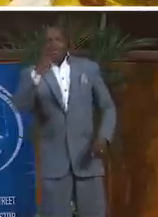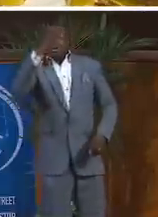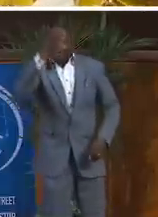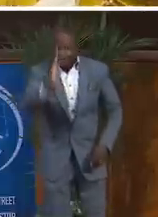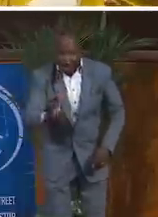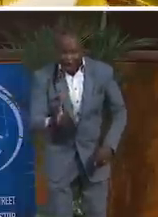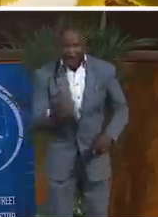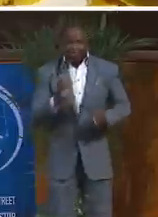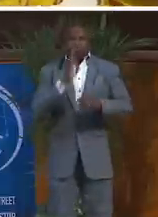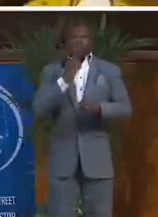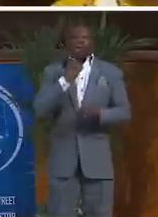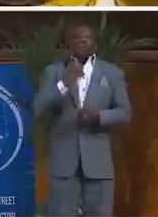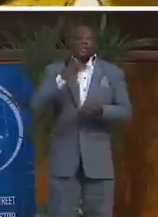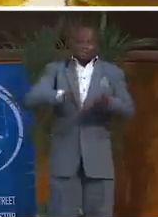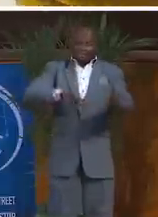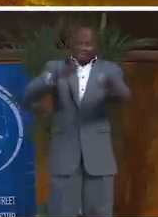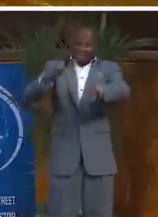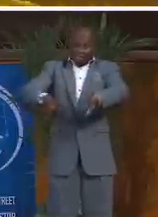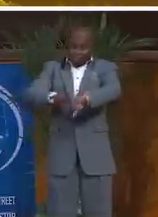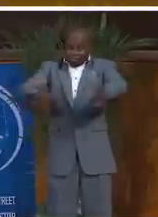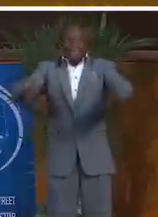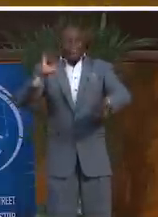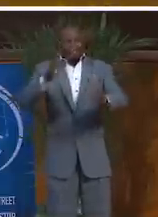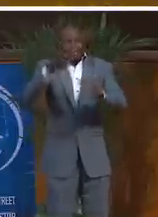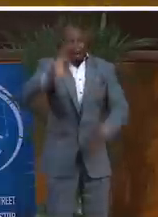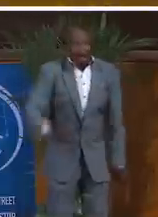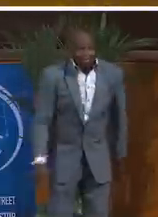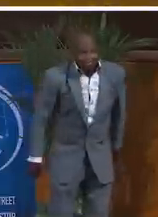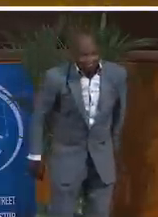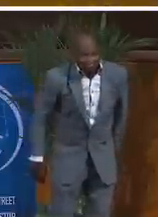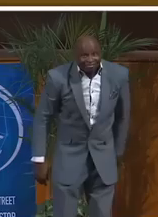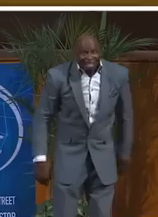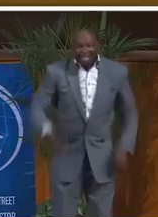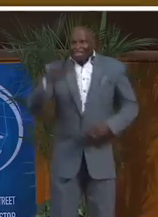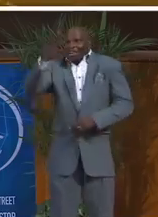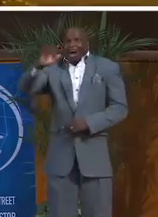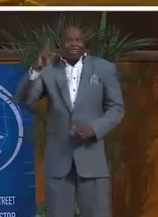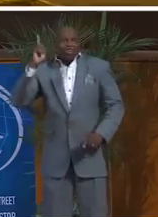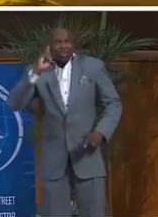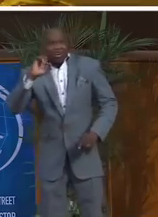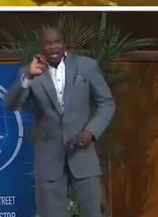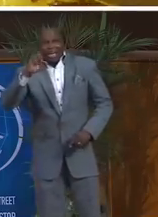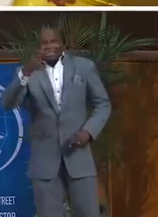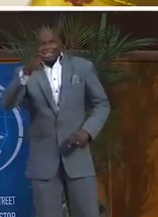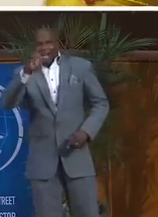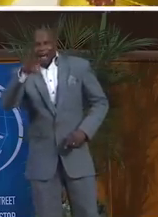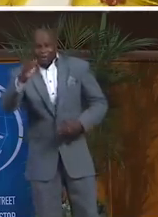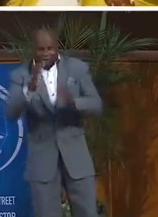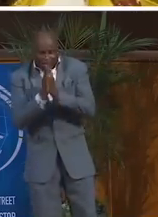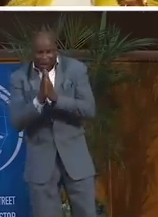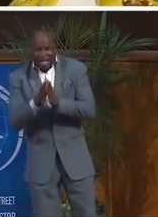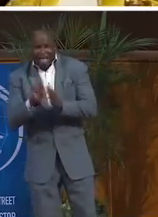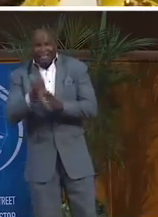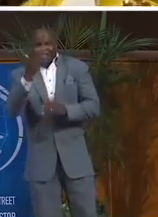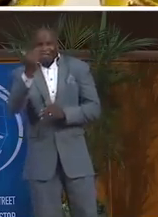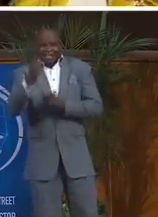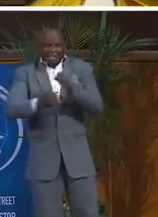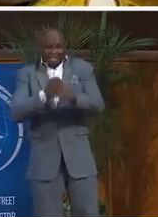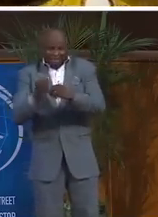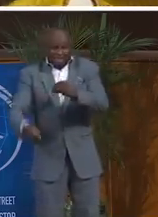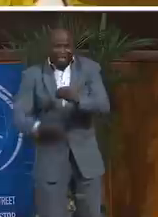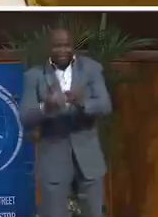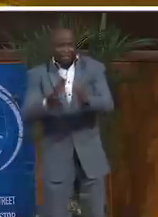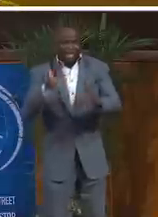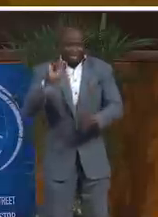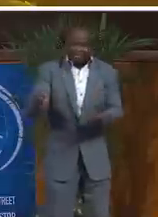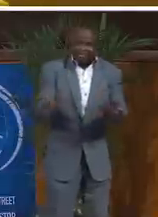opened up the Red Sea, that's me. The God who heard Hezekiah's prayer and added 15 years to his life,